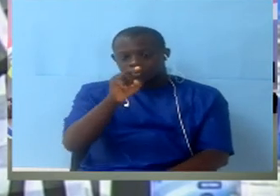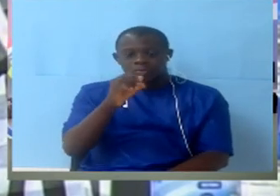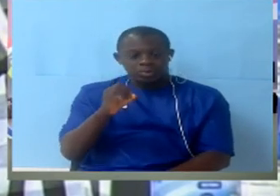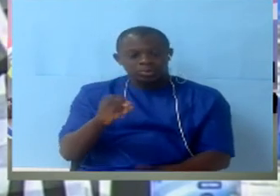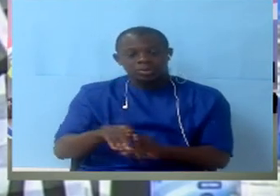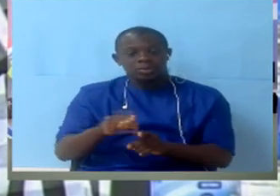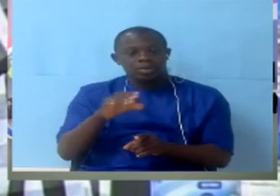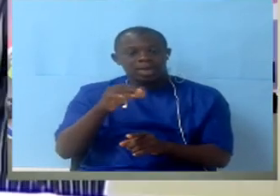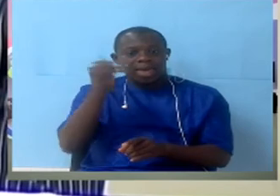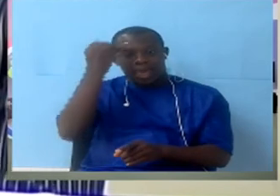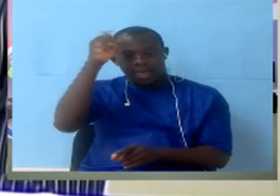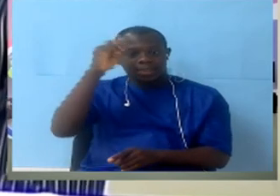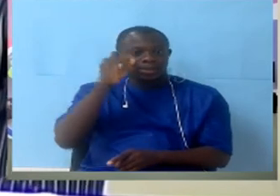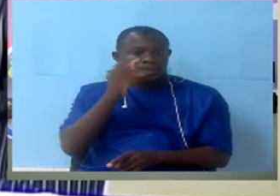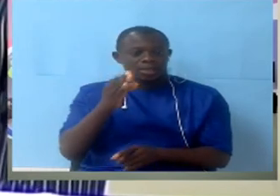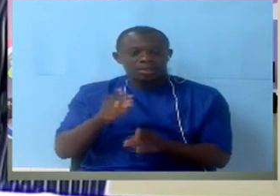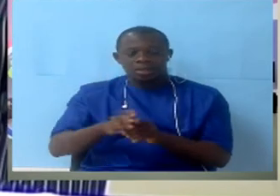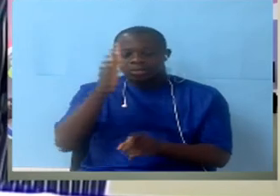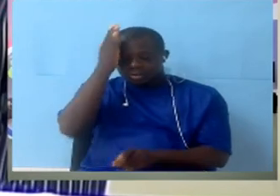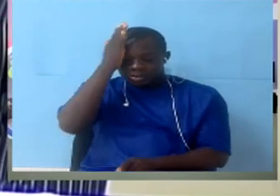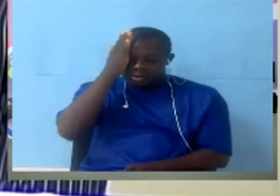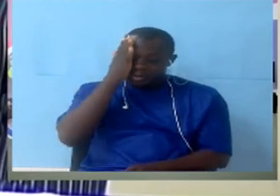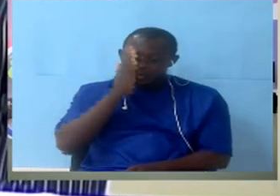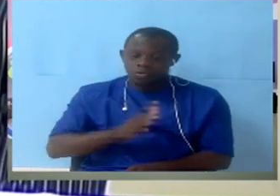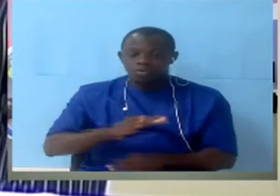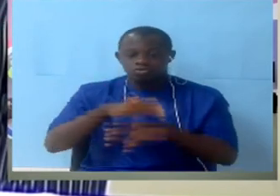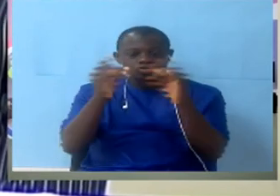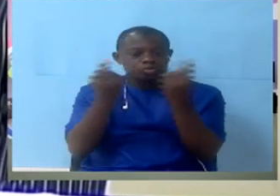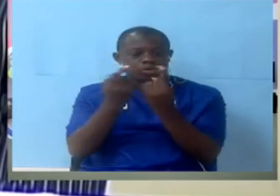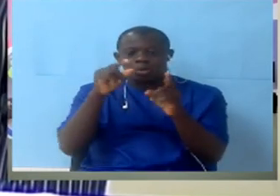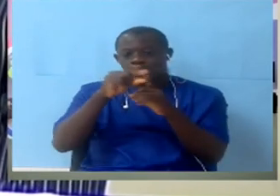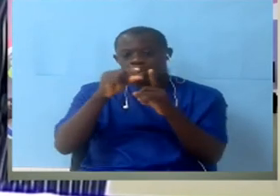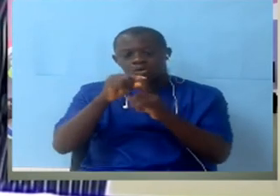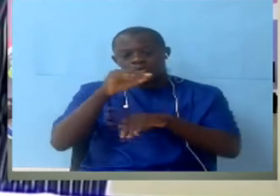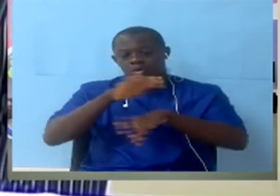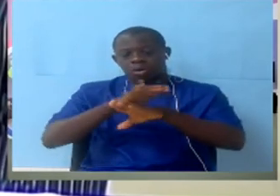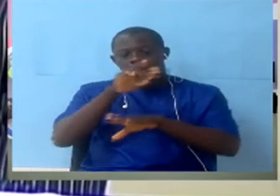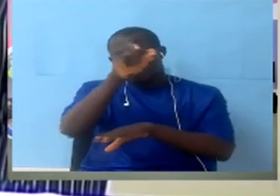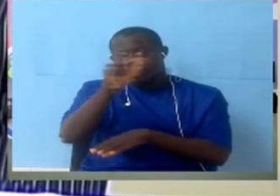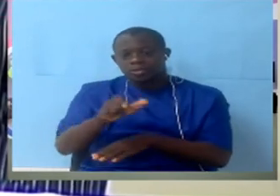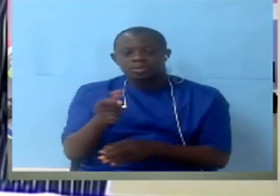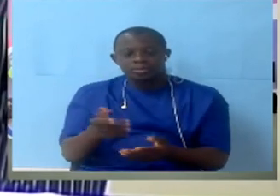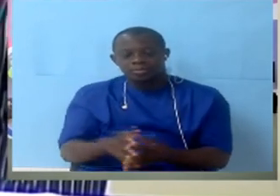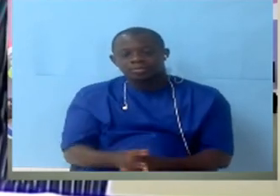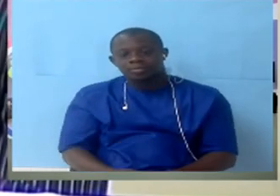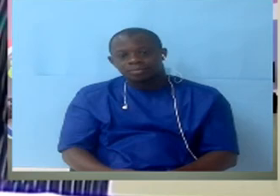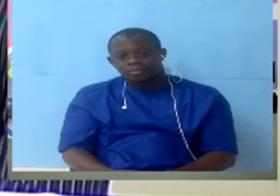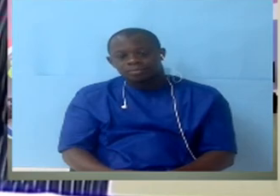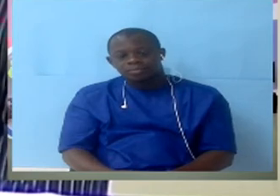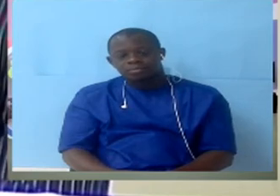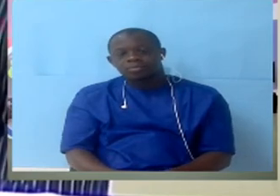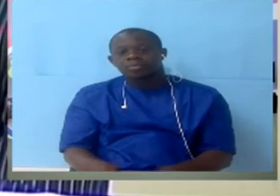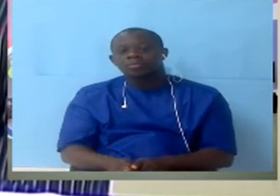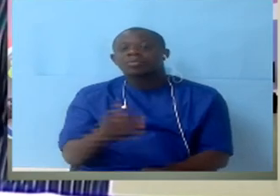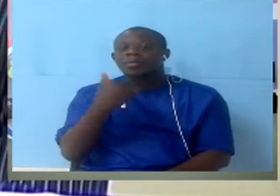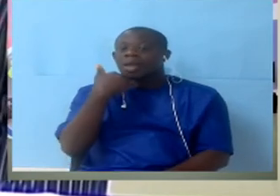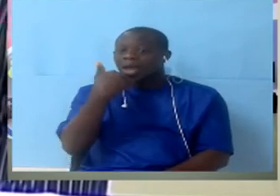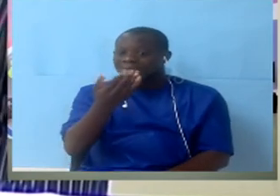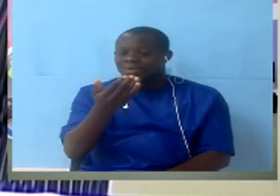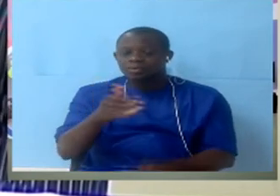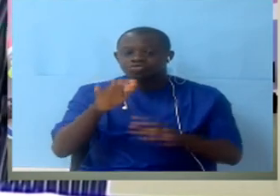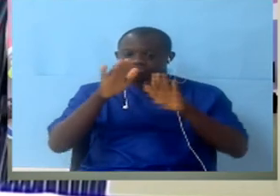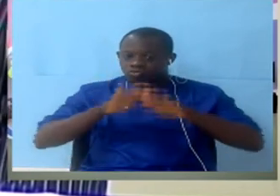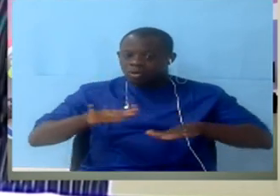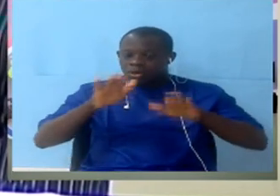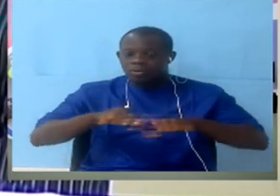is a serious allegation. Kadungila miralo e kalafta kamenyi findinde jang kula me alango tutumiri jaw bala. Is that jolas were